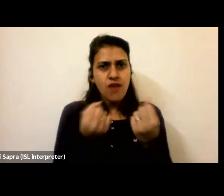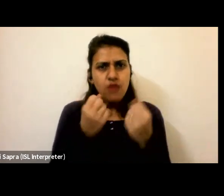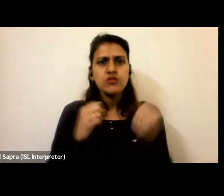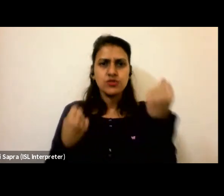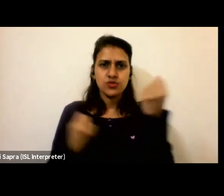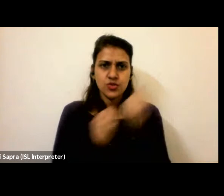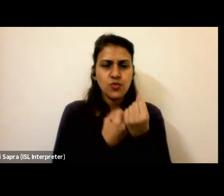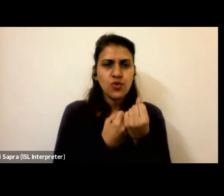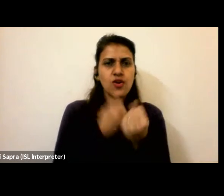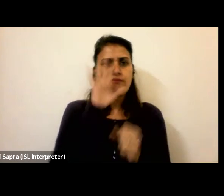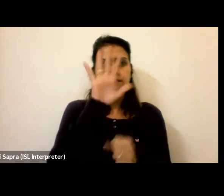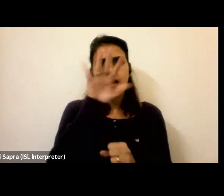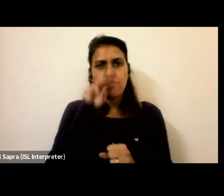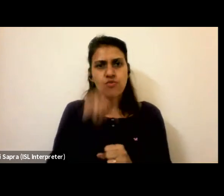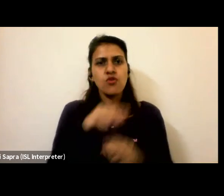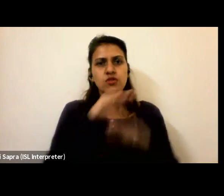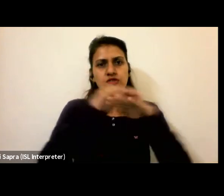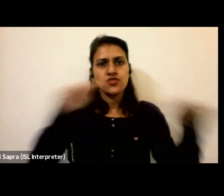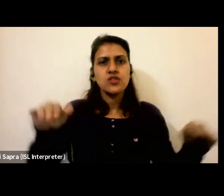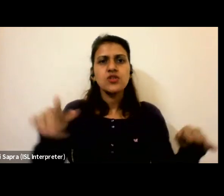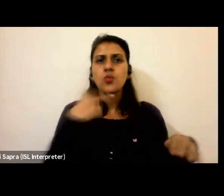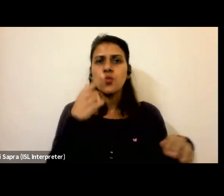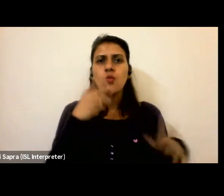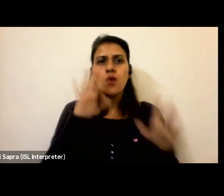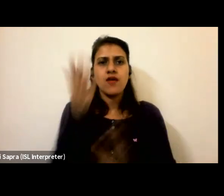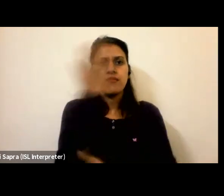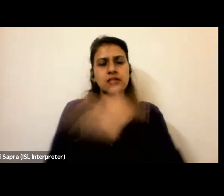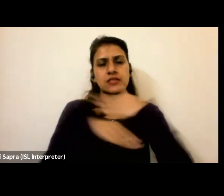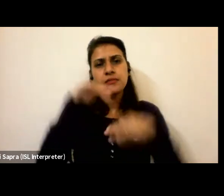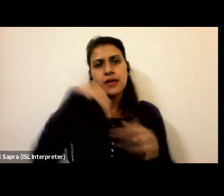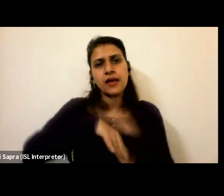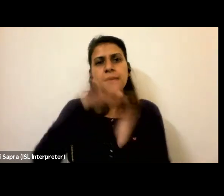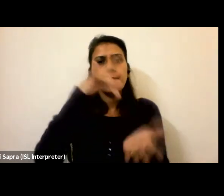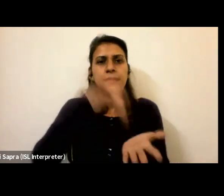over 5,000 children with disabilities in Karnataka and Tamil Nadu.